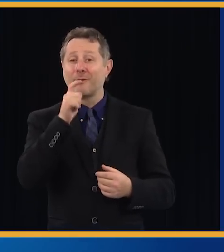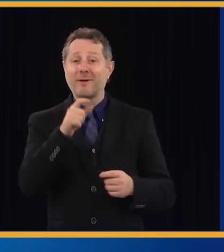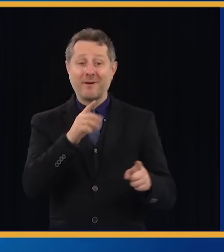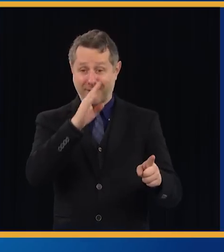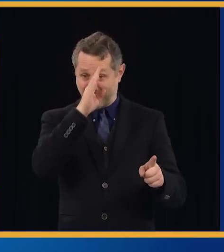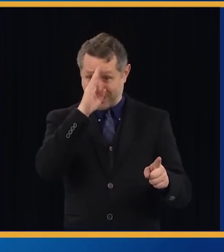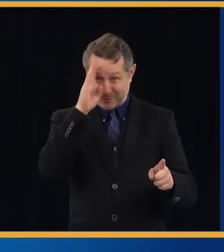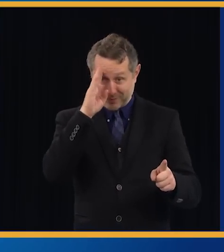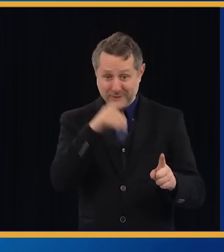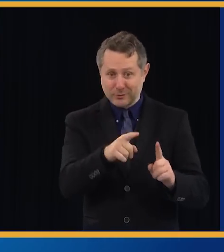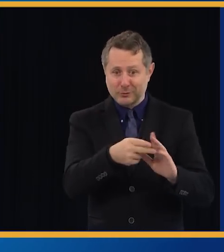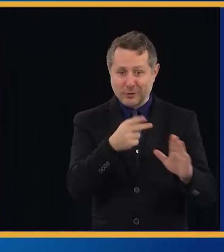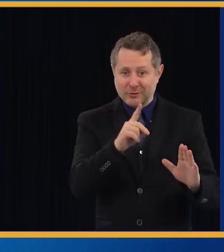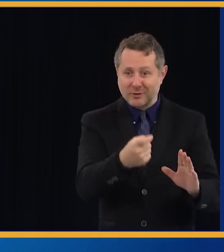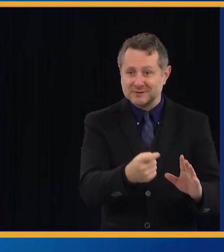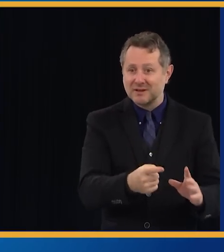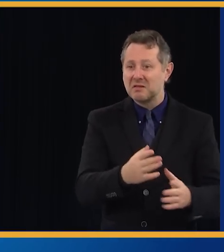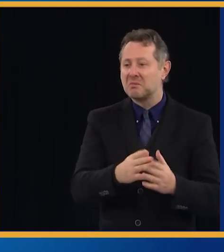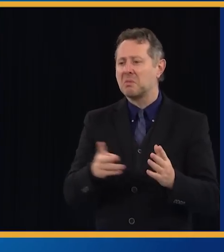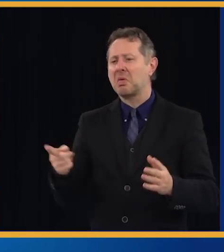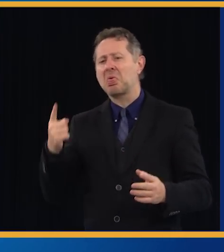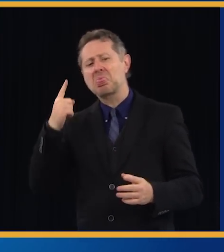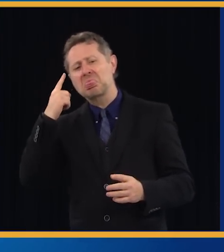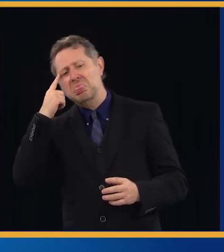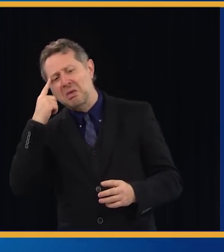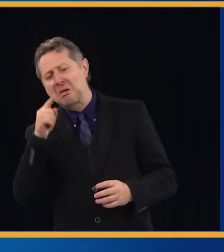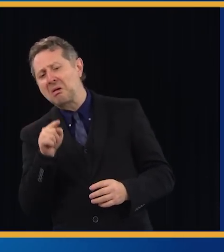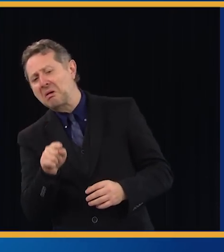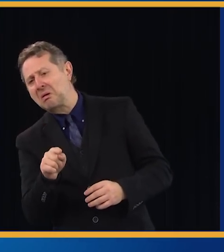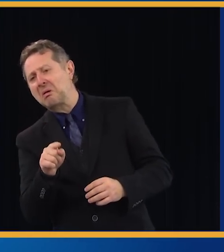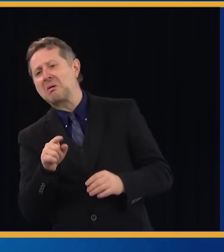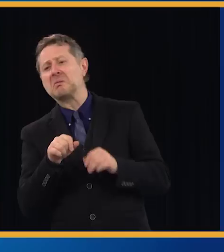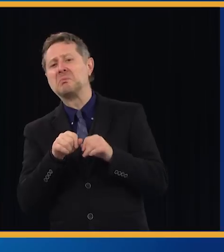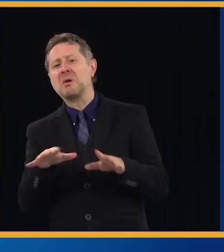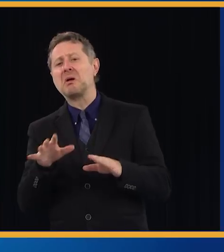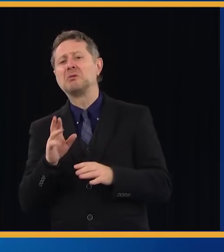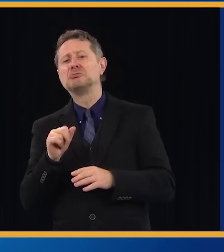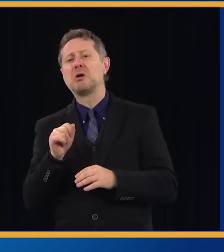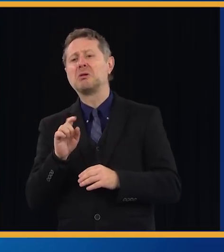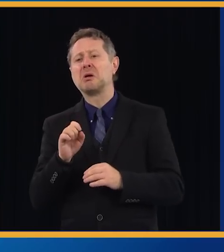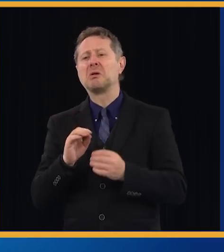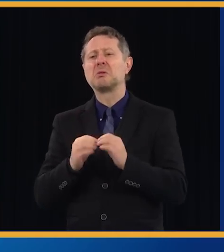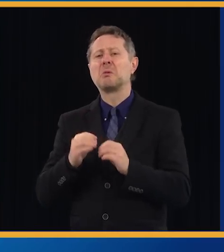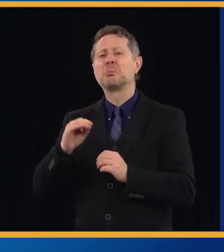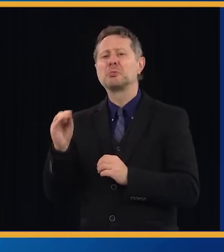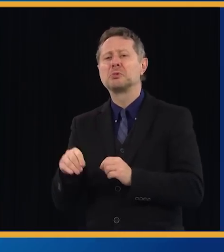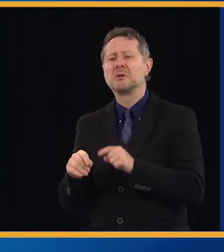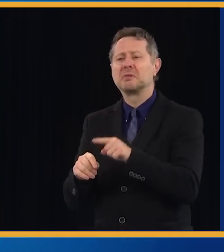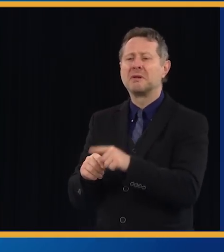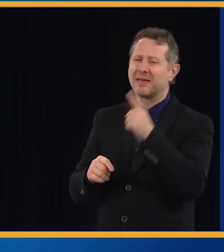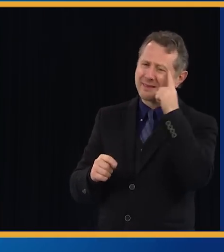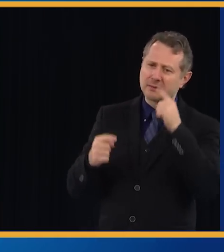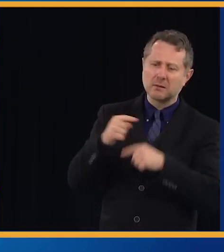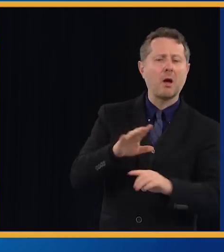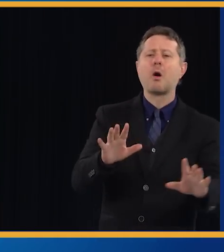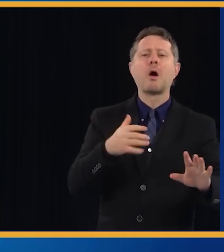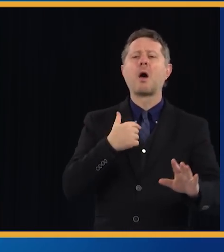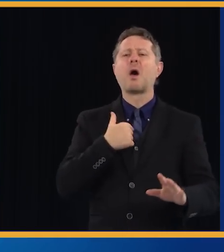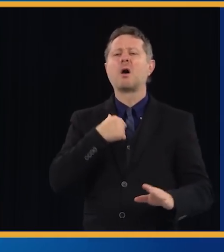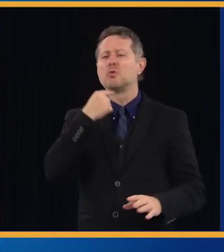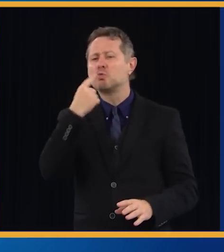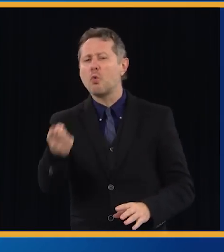rate, saying, I think the infection rate is this, I think the infection rate is that. I said, I want to have the infection